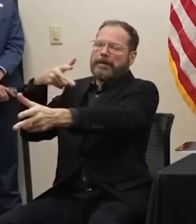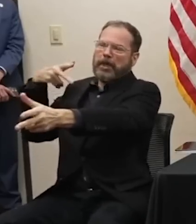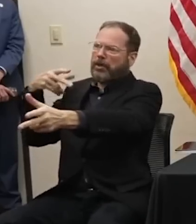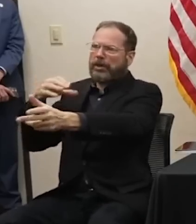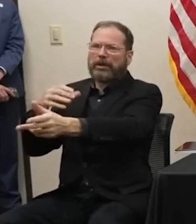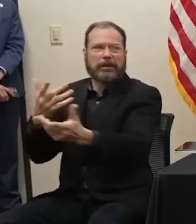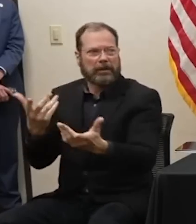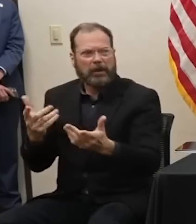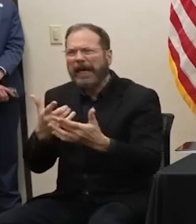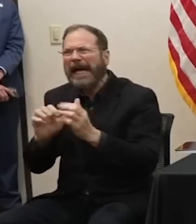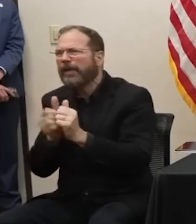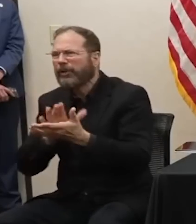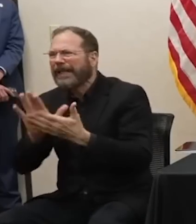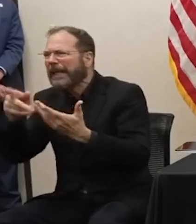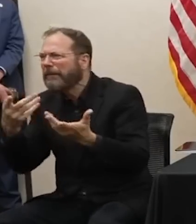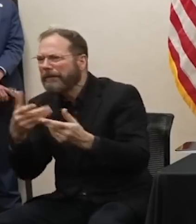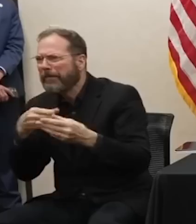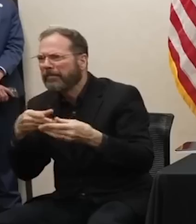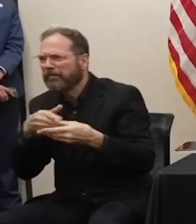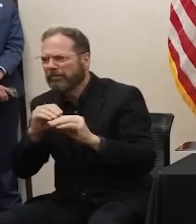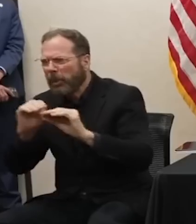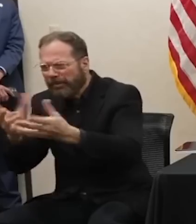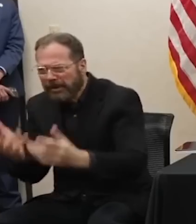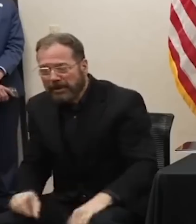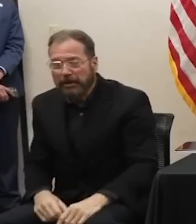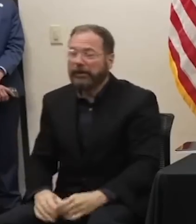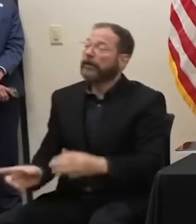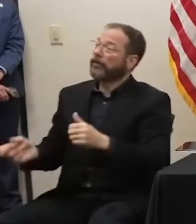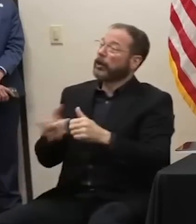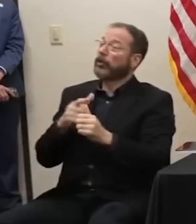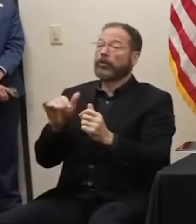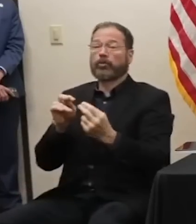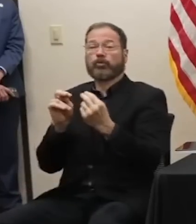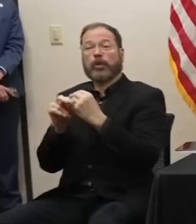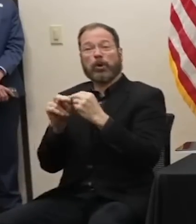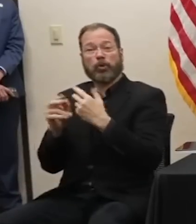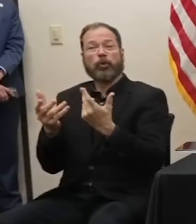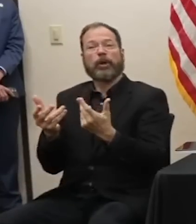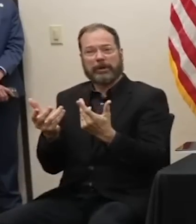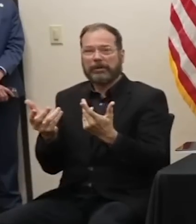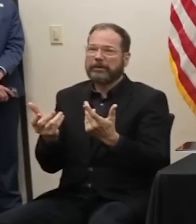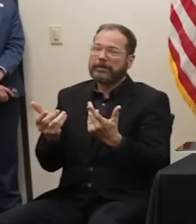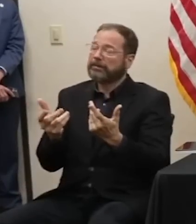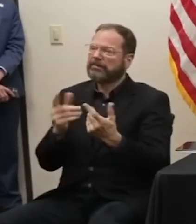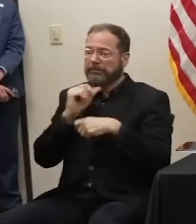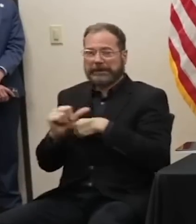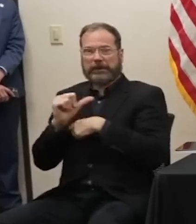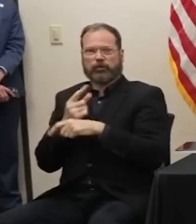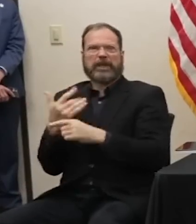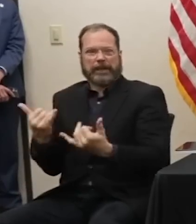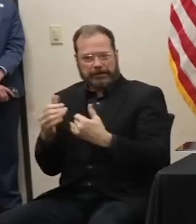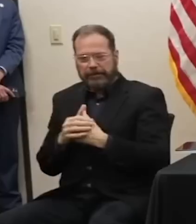What's being done to clear that out? So, first of all, obviously, the roadways are very hazardous right